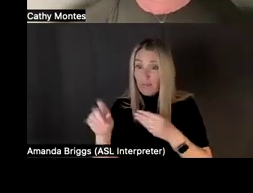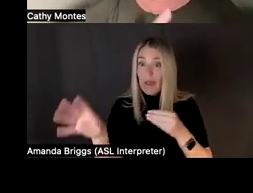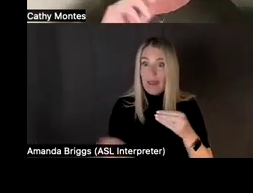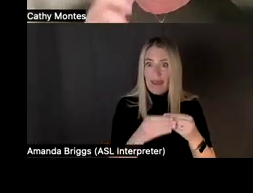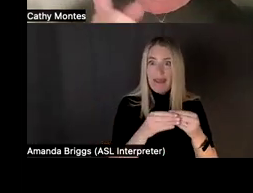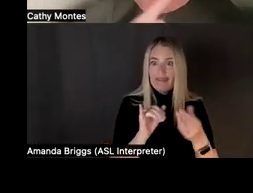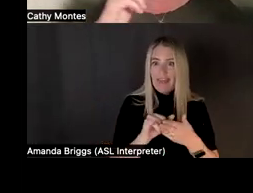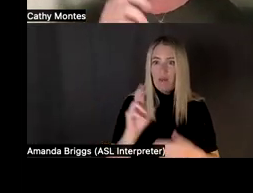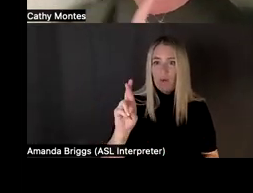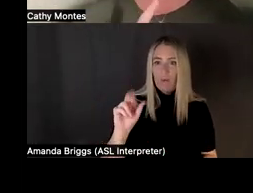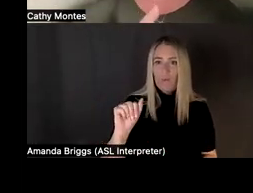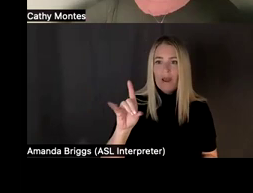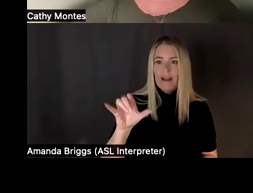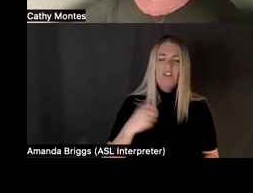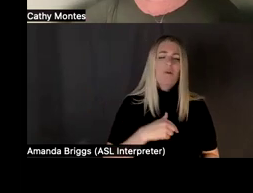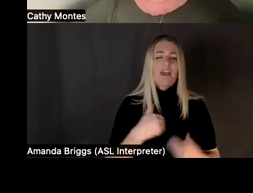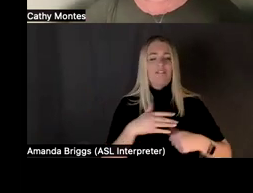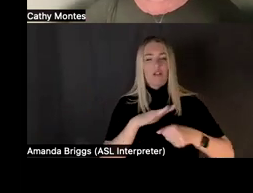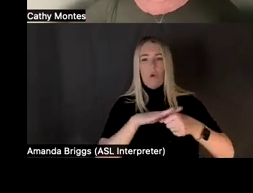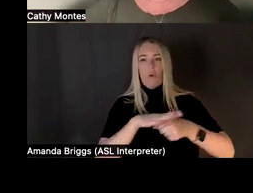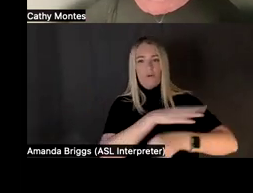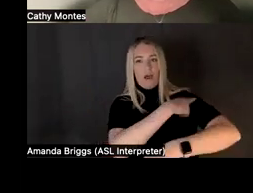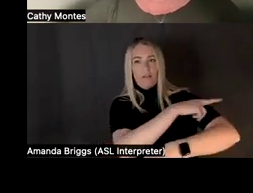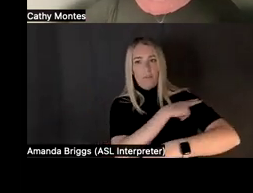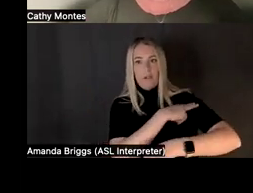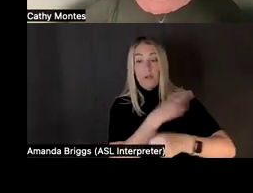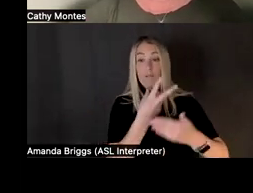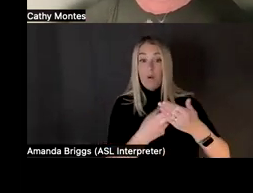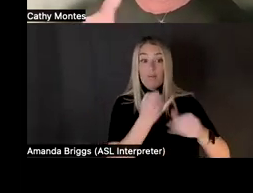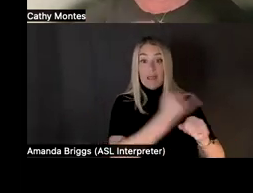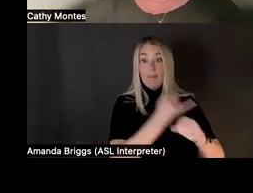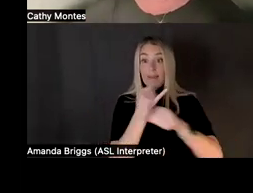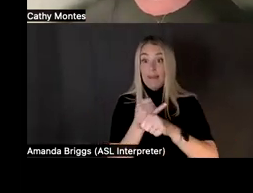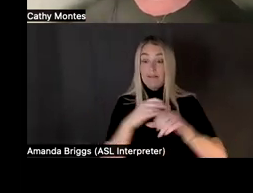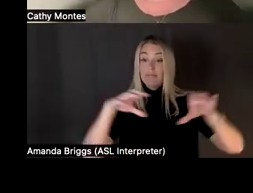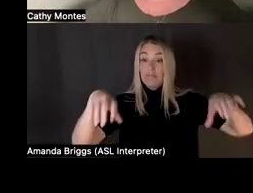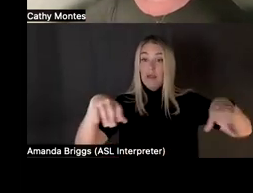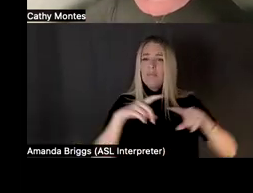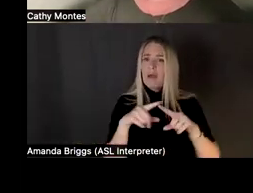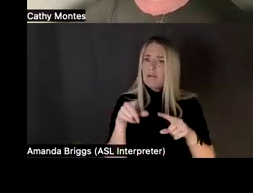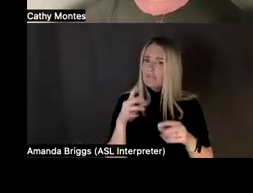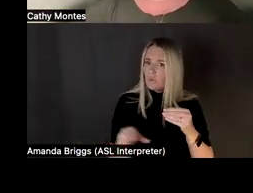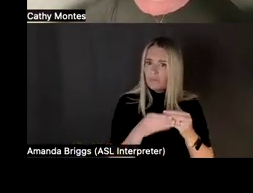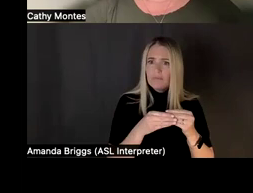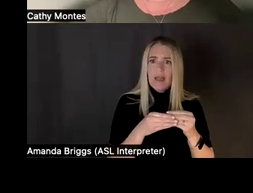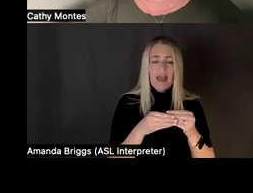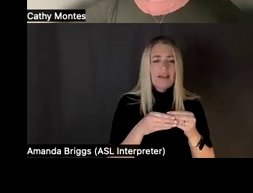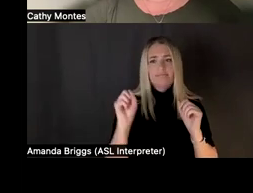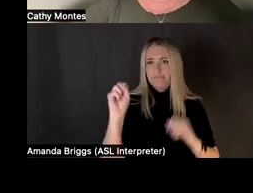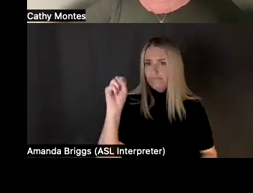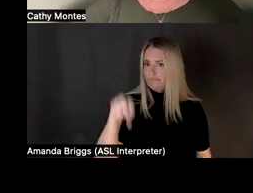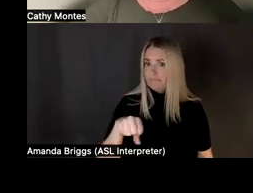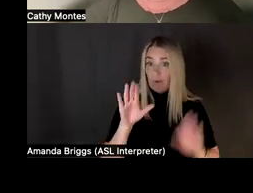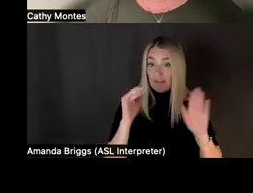We have all of the local hospitals that surround both campuses, but this might be a great one to add as well. If Dr.